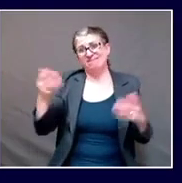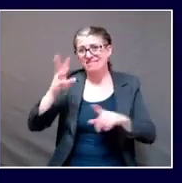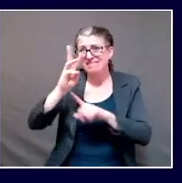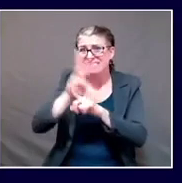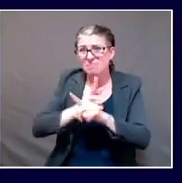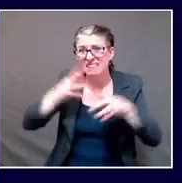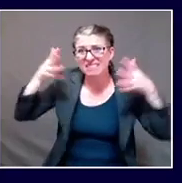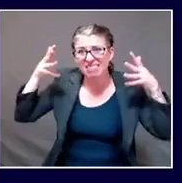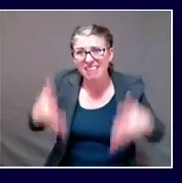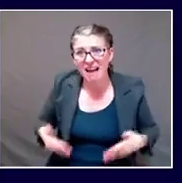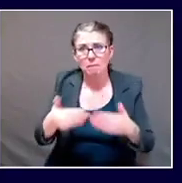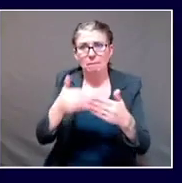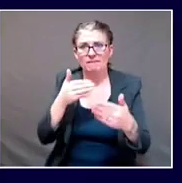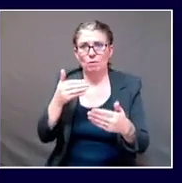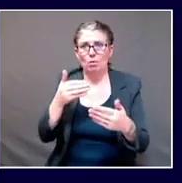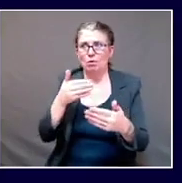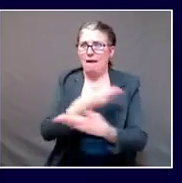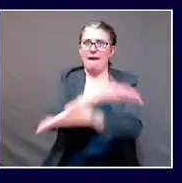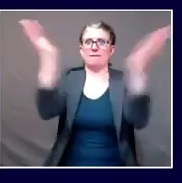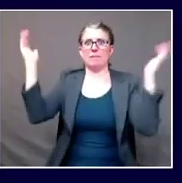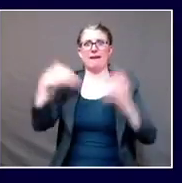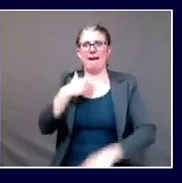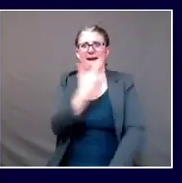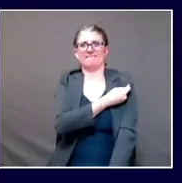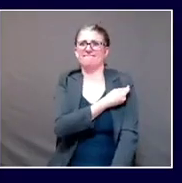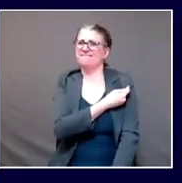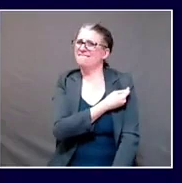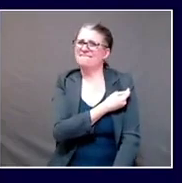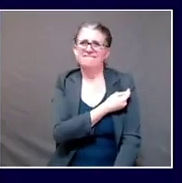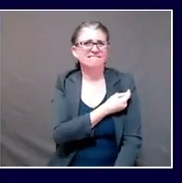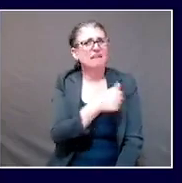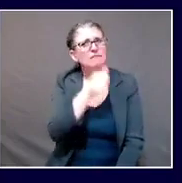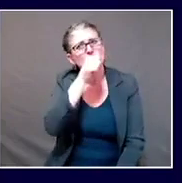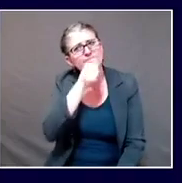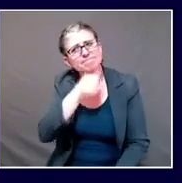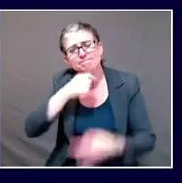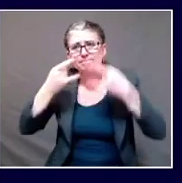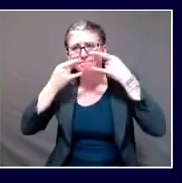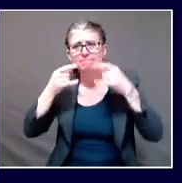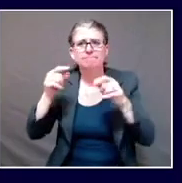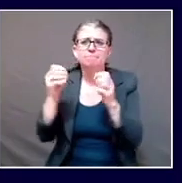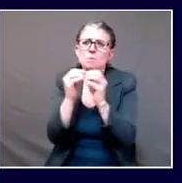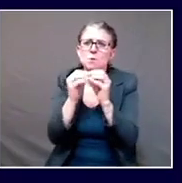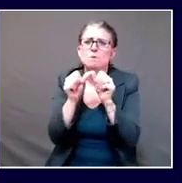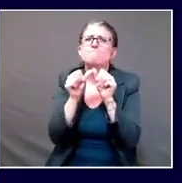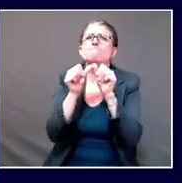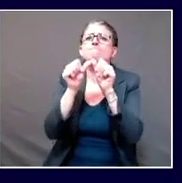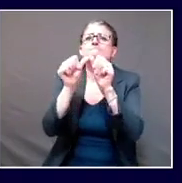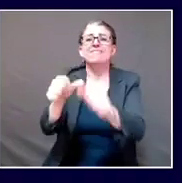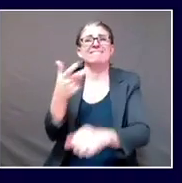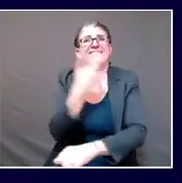Because the vaccine really won't be effective if the virus is already prevalent in our communities.